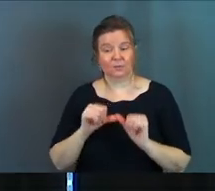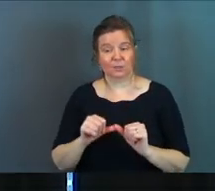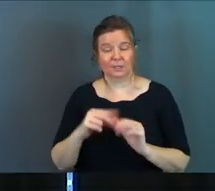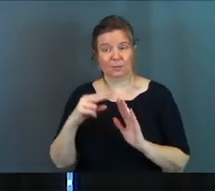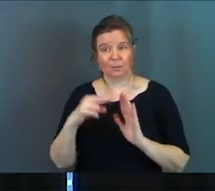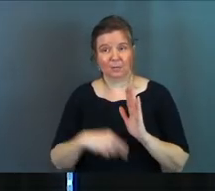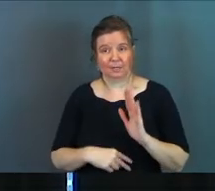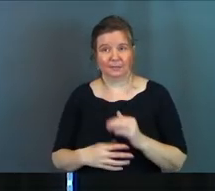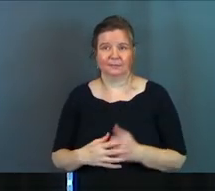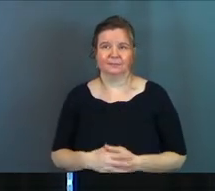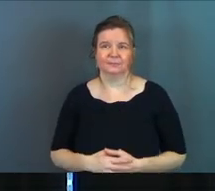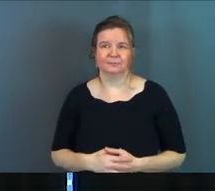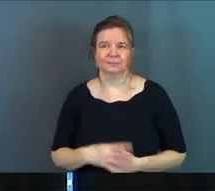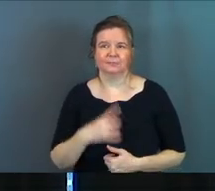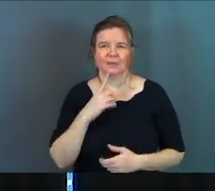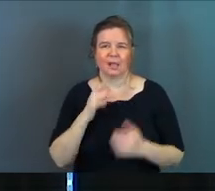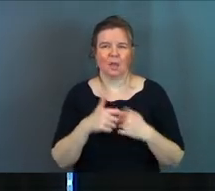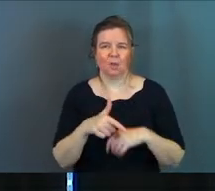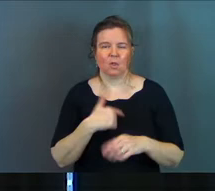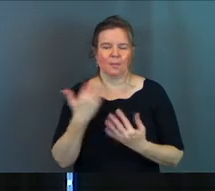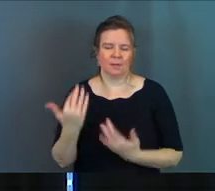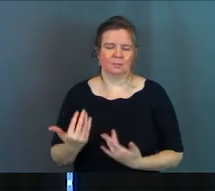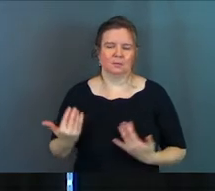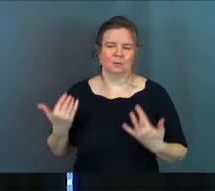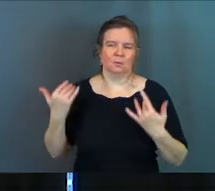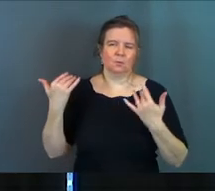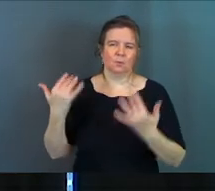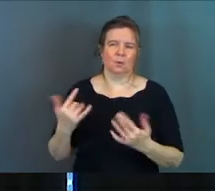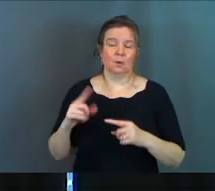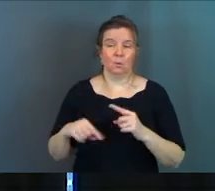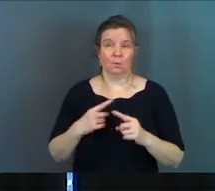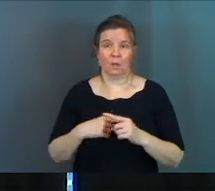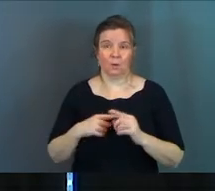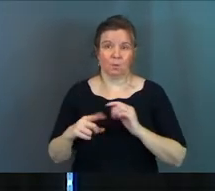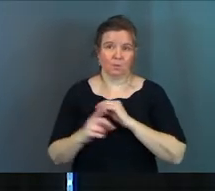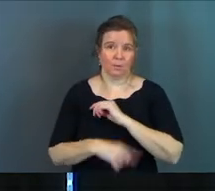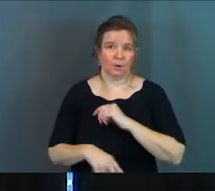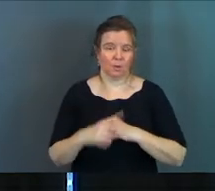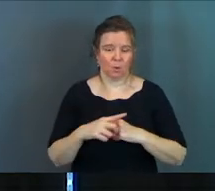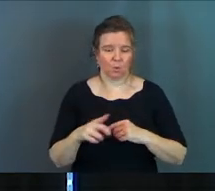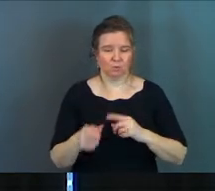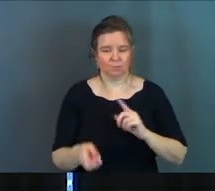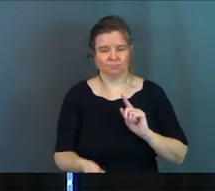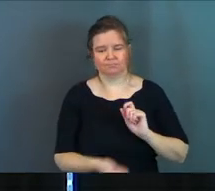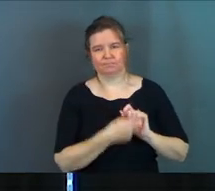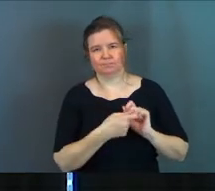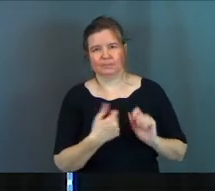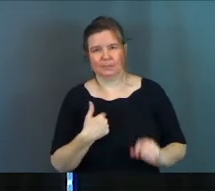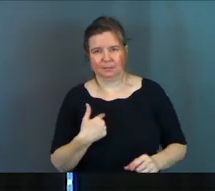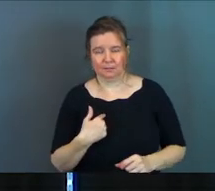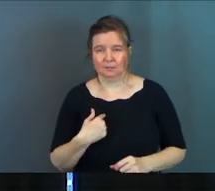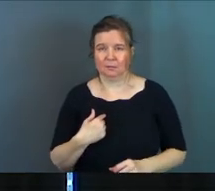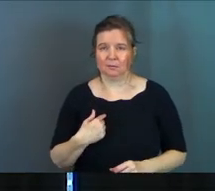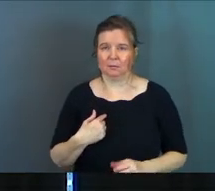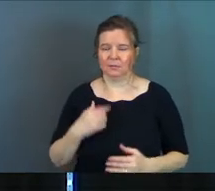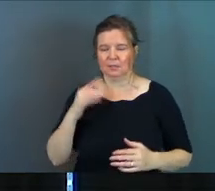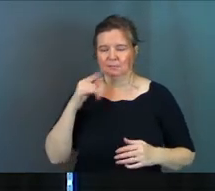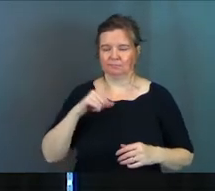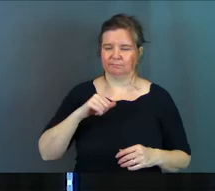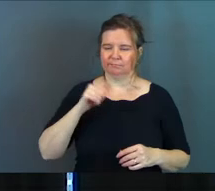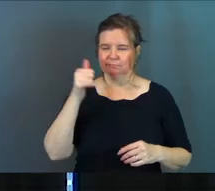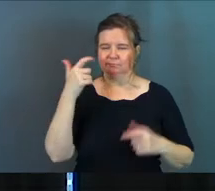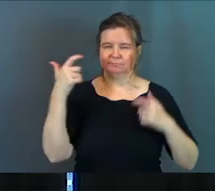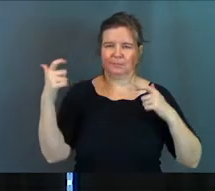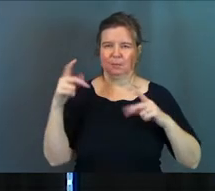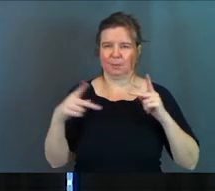reading. He says, how long must I wait? When will you punish those who persecute me? These arrogant people who